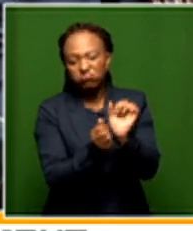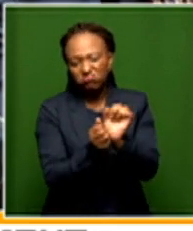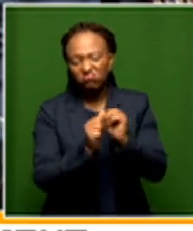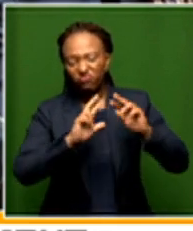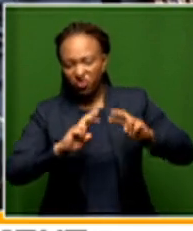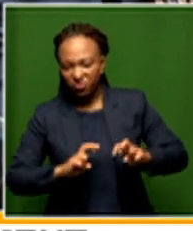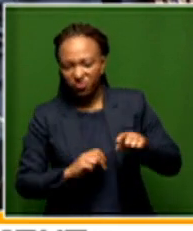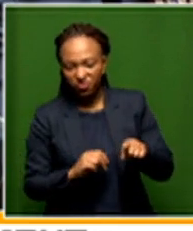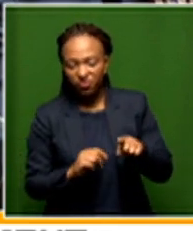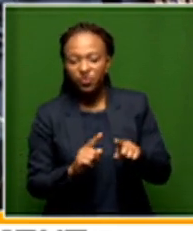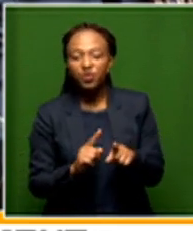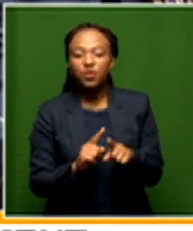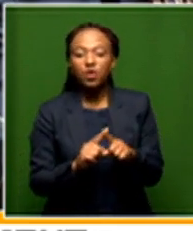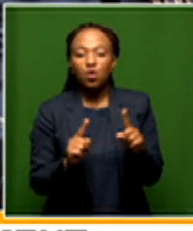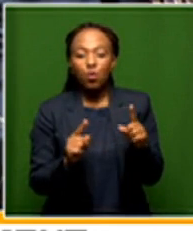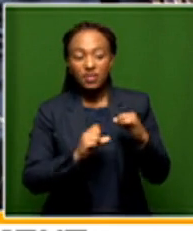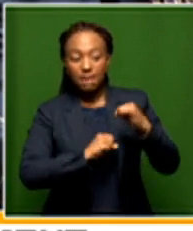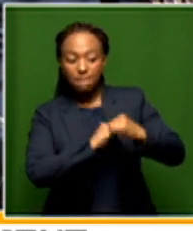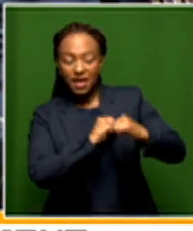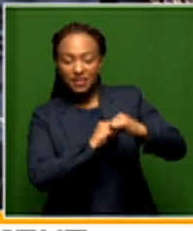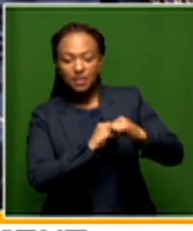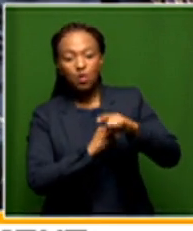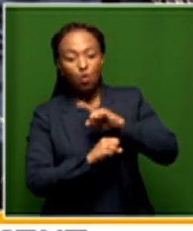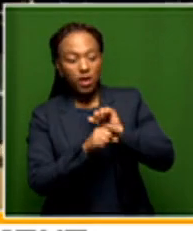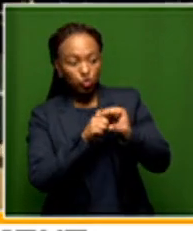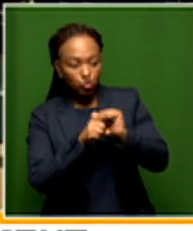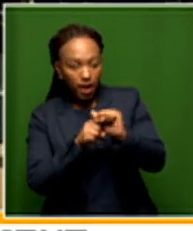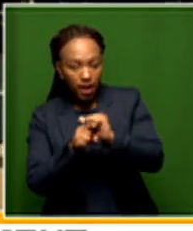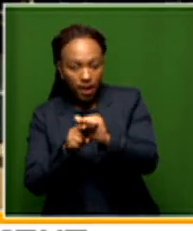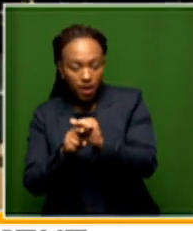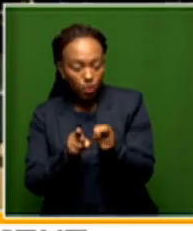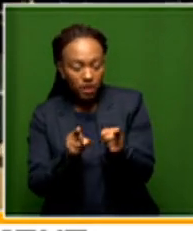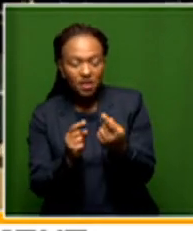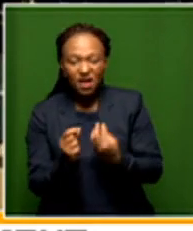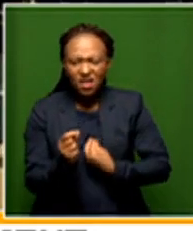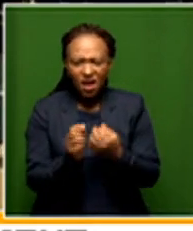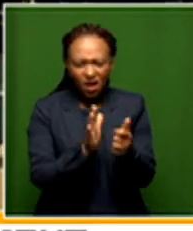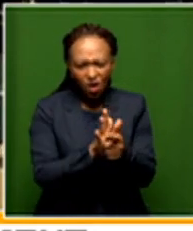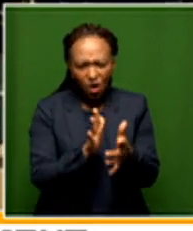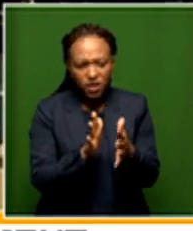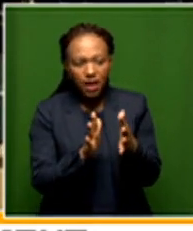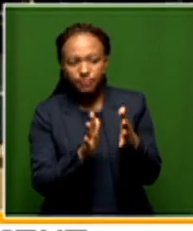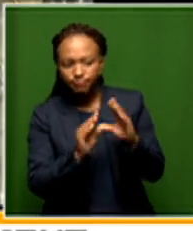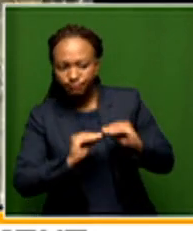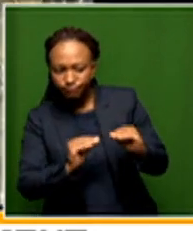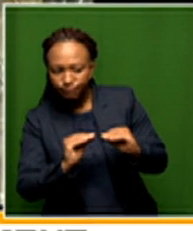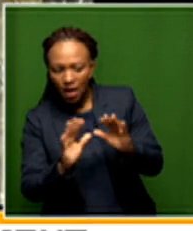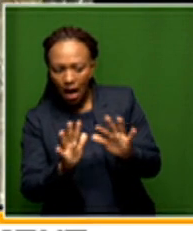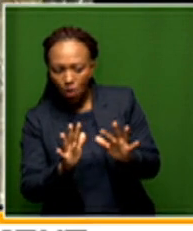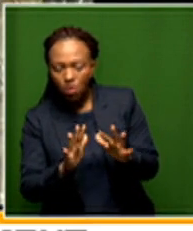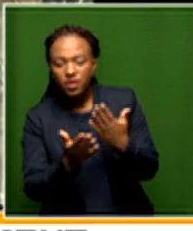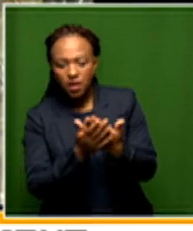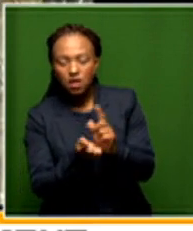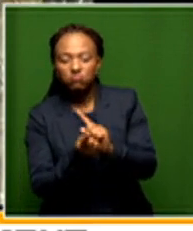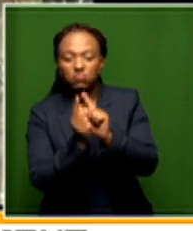you know, the mechanism by which you train young lawyers to become prosecutors within the system. And I think